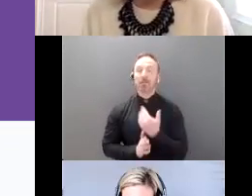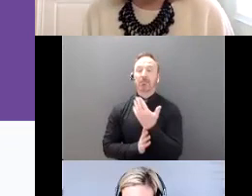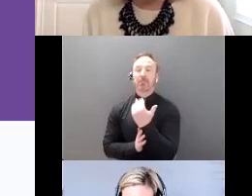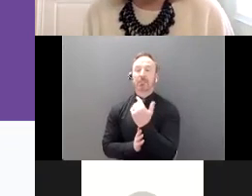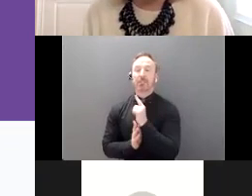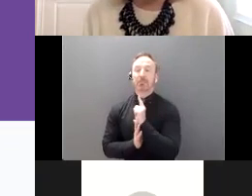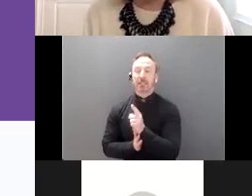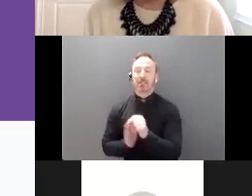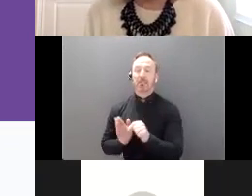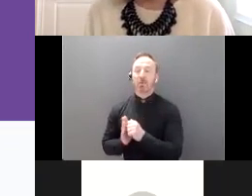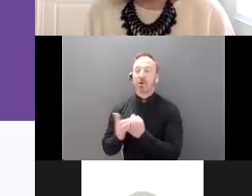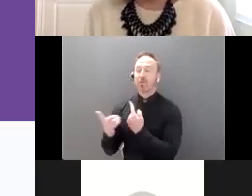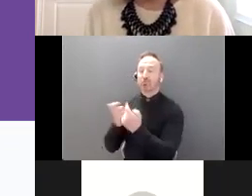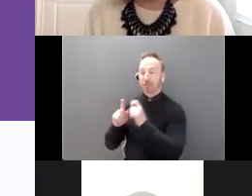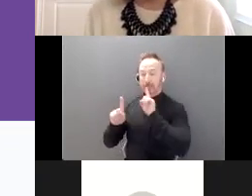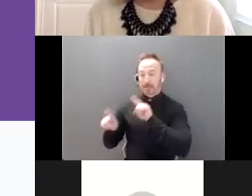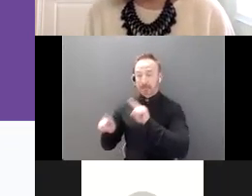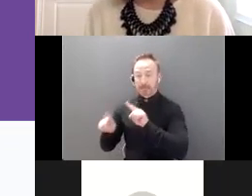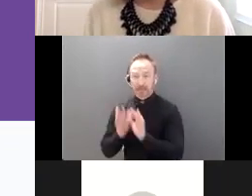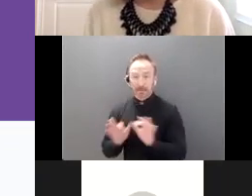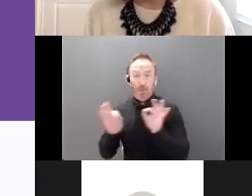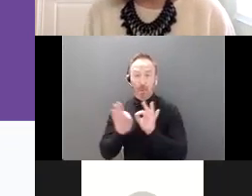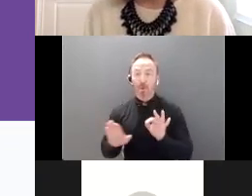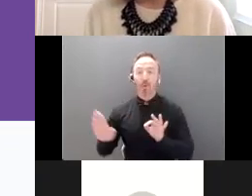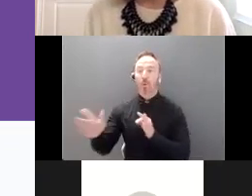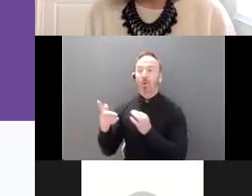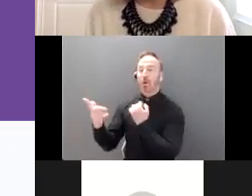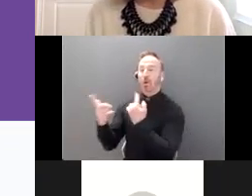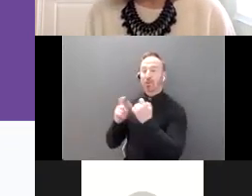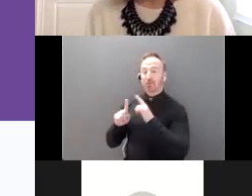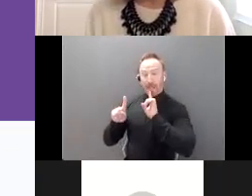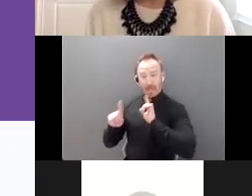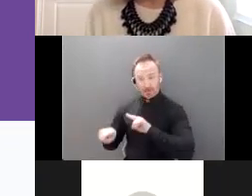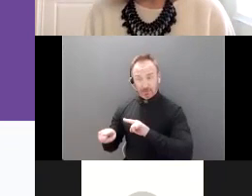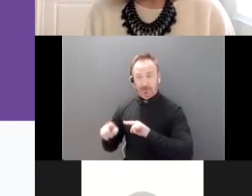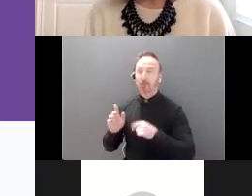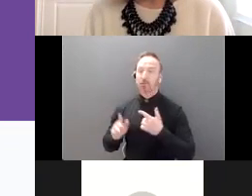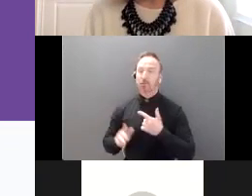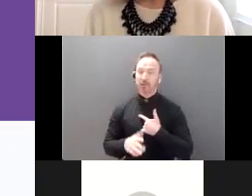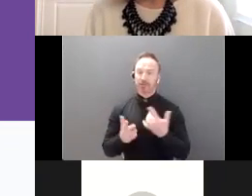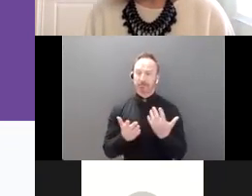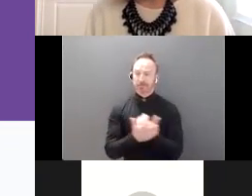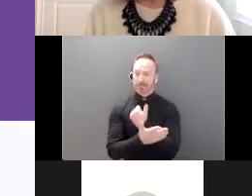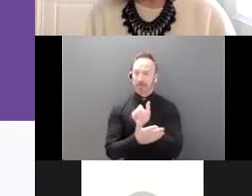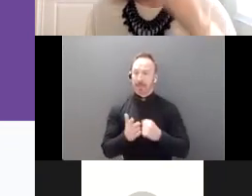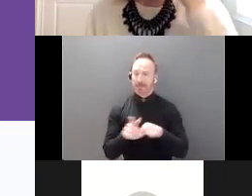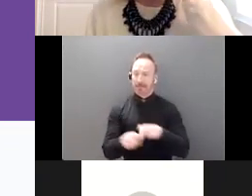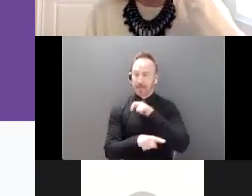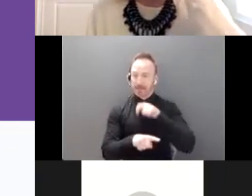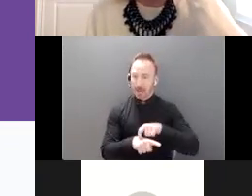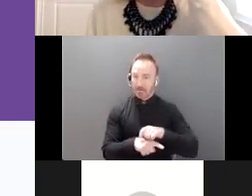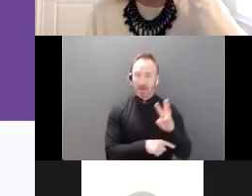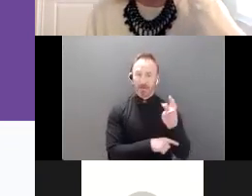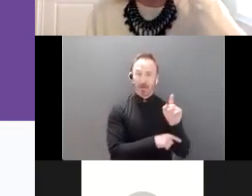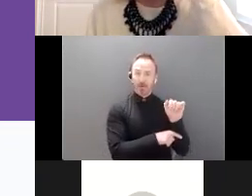really important that your questions and answers are addressed during the webinar. So I encourage you through the Q&A chat